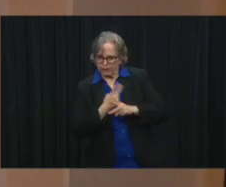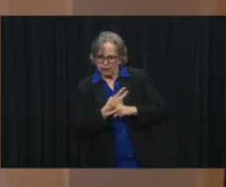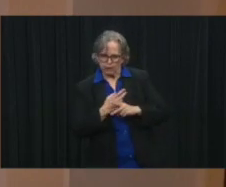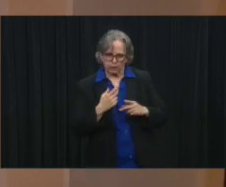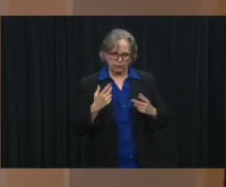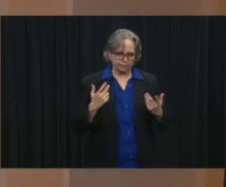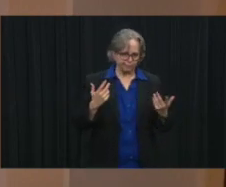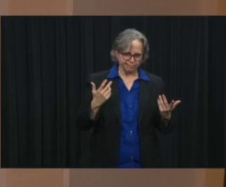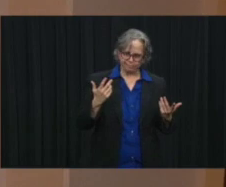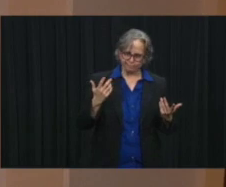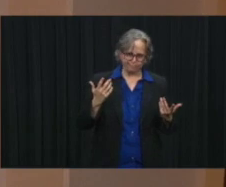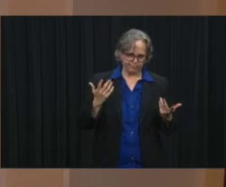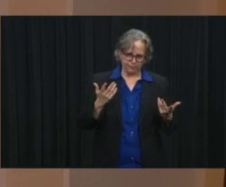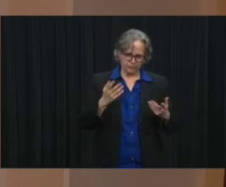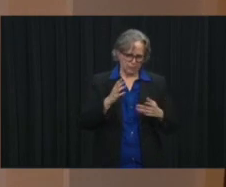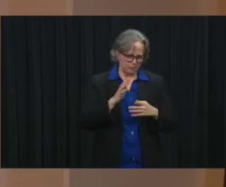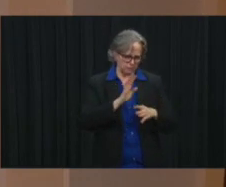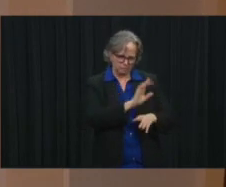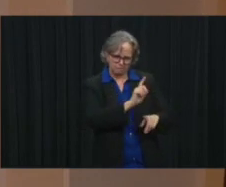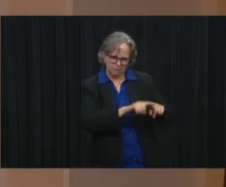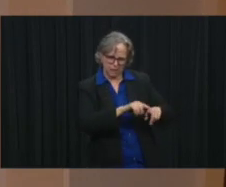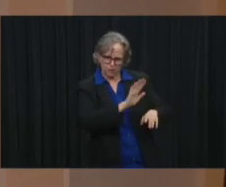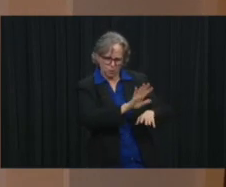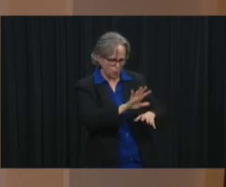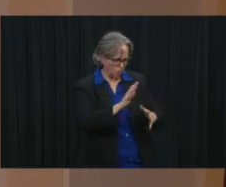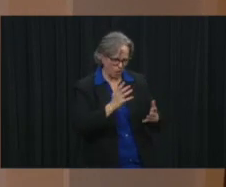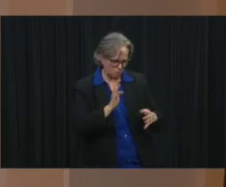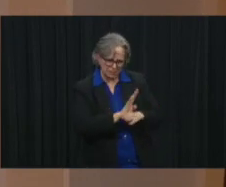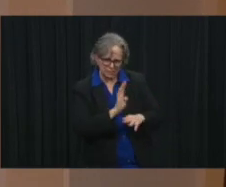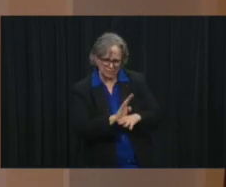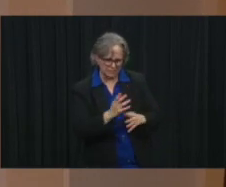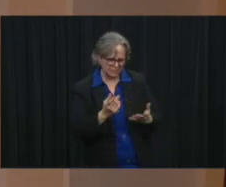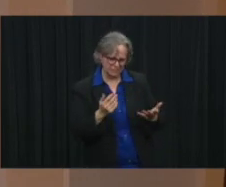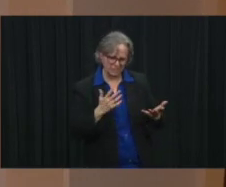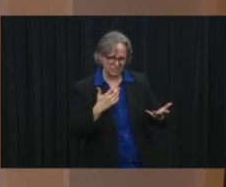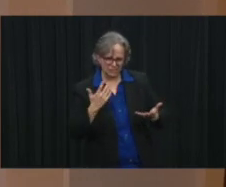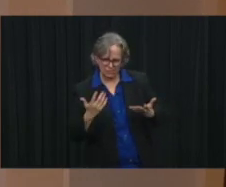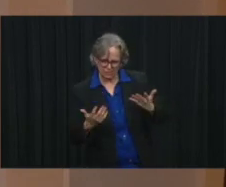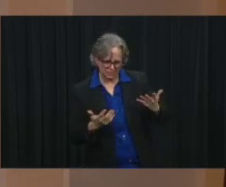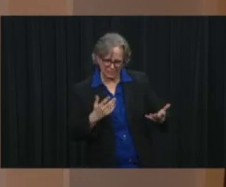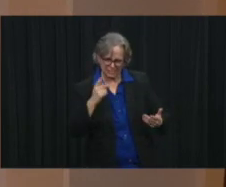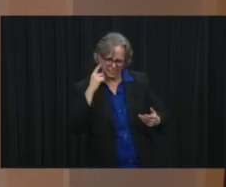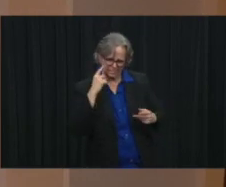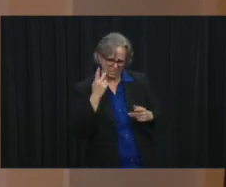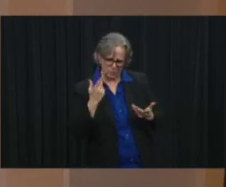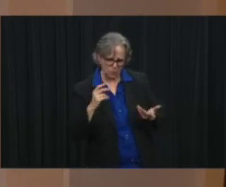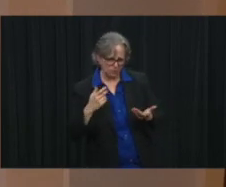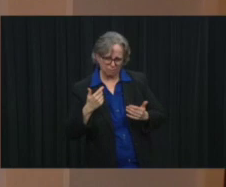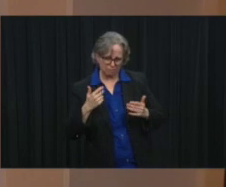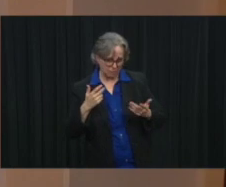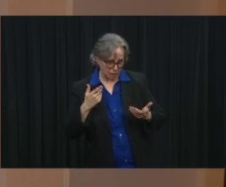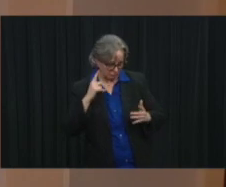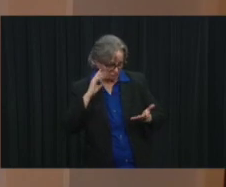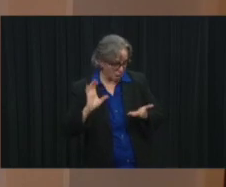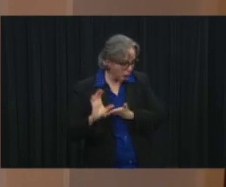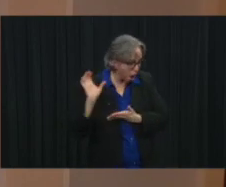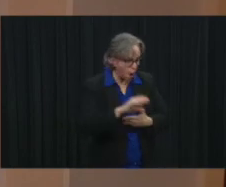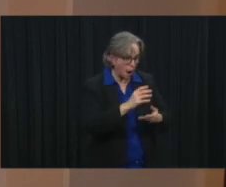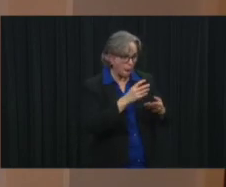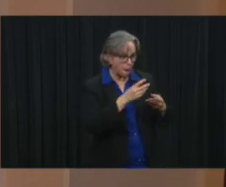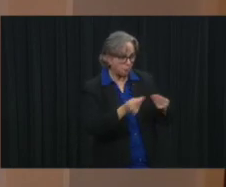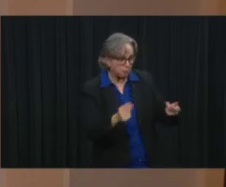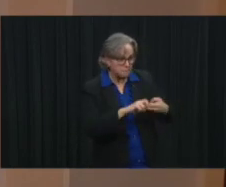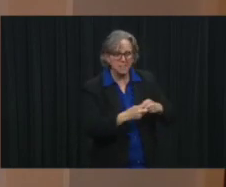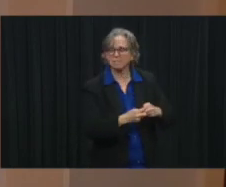terrible catastrophe like the one we're experiencing that still need to be figured out. We know that through the